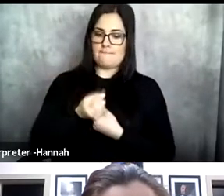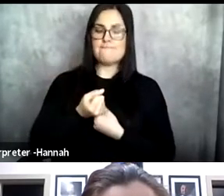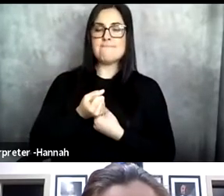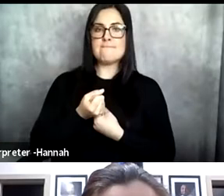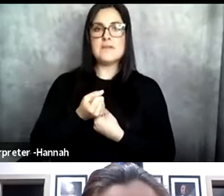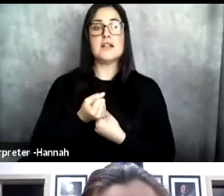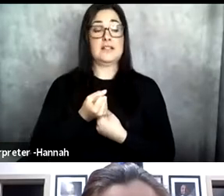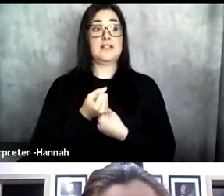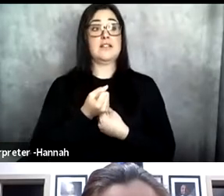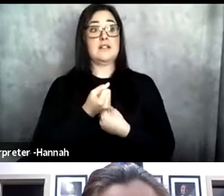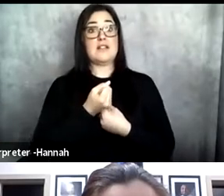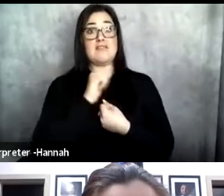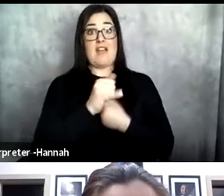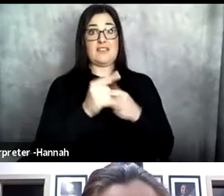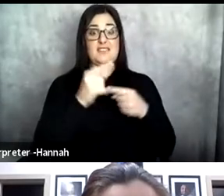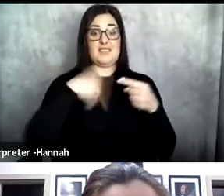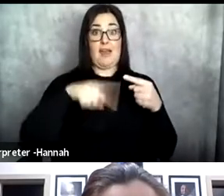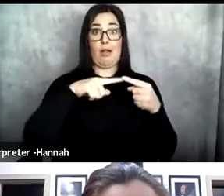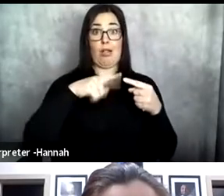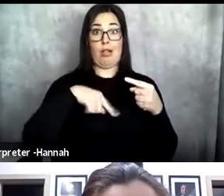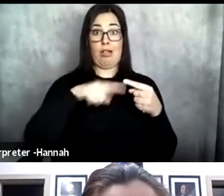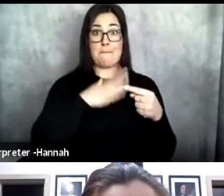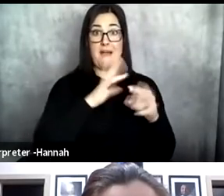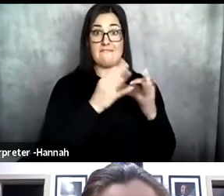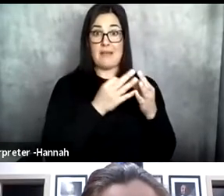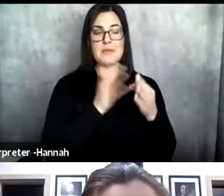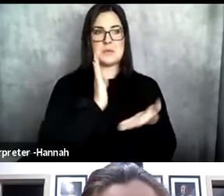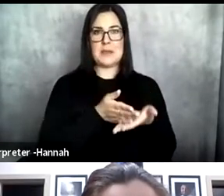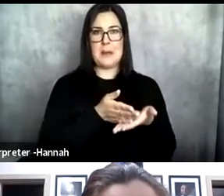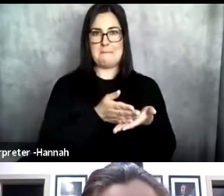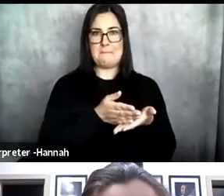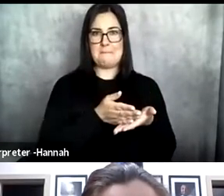gonna break those direct cycles that still exist in my family with incarceration.